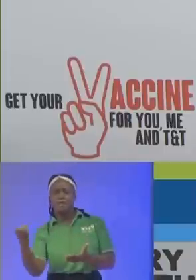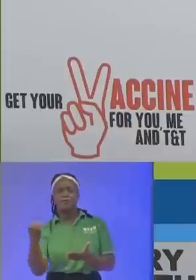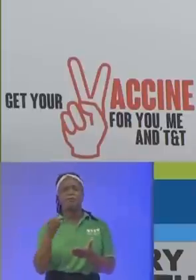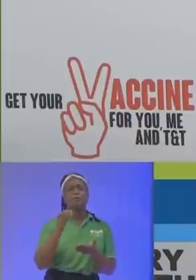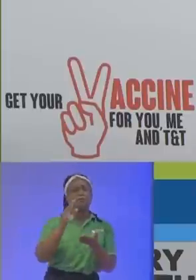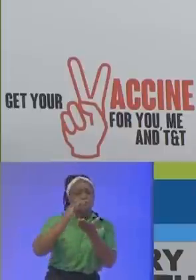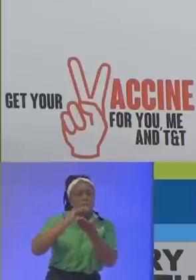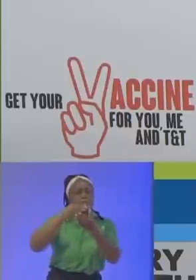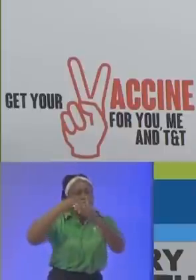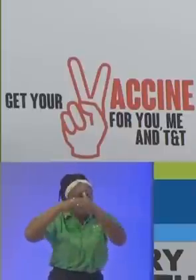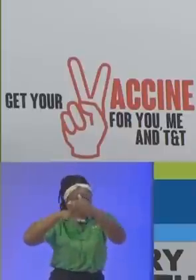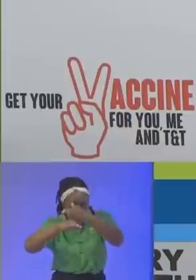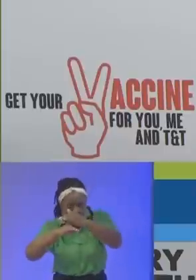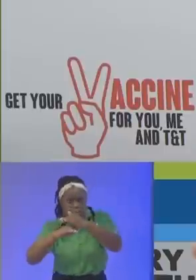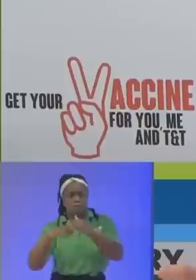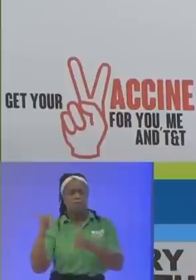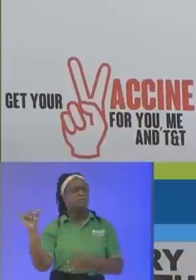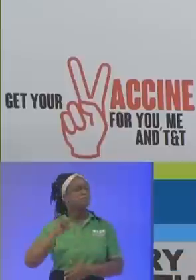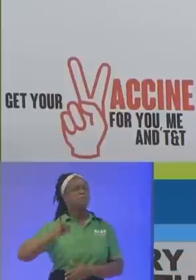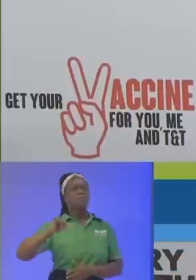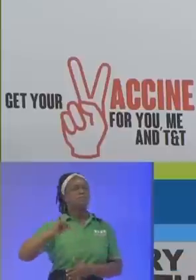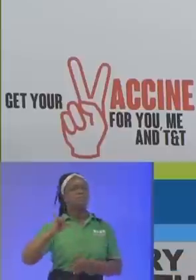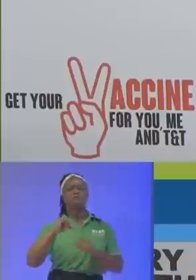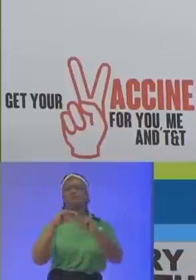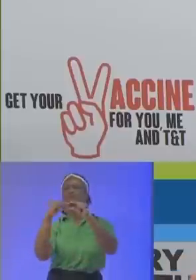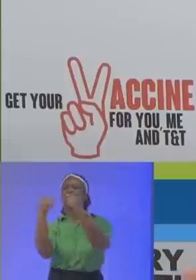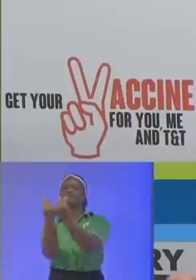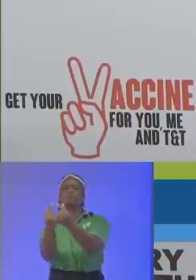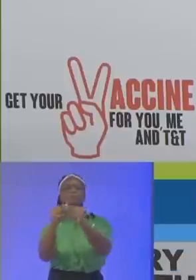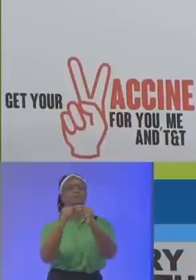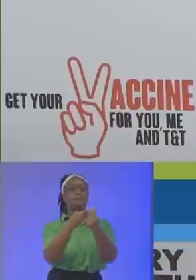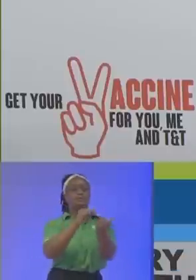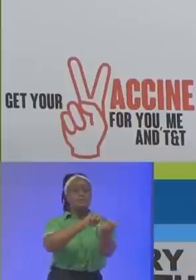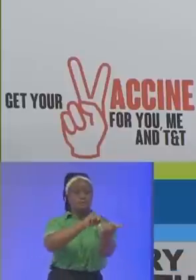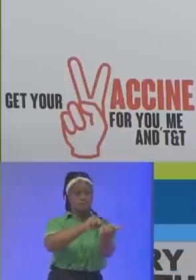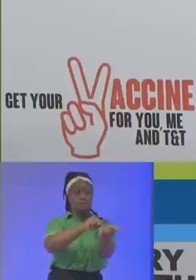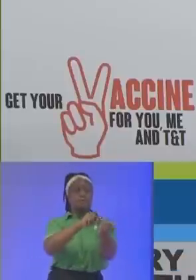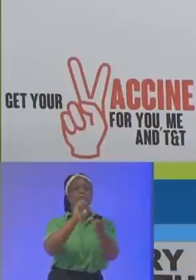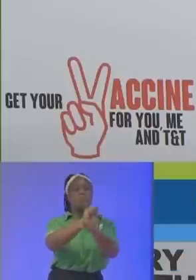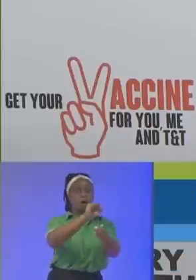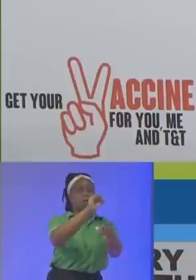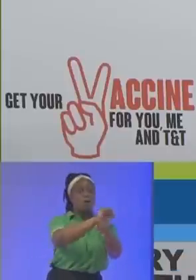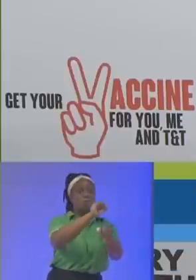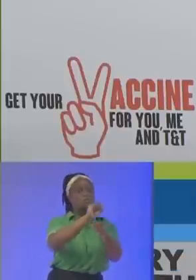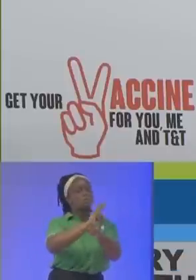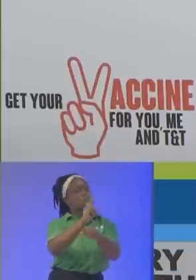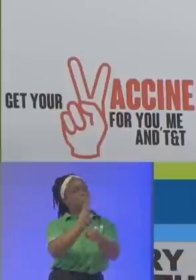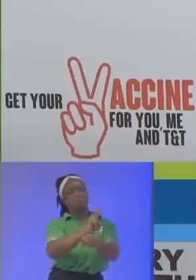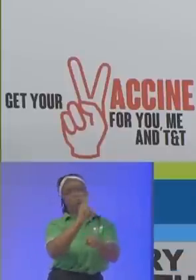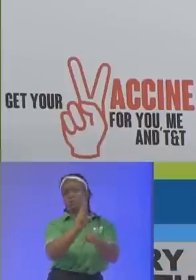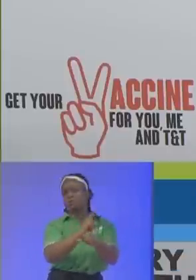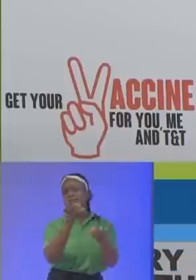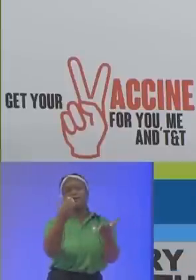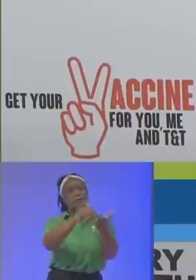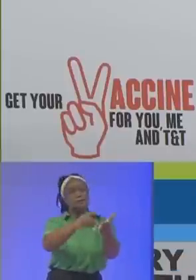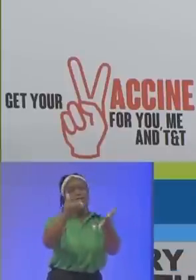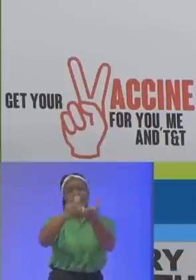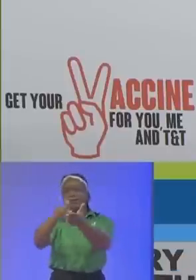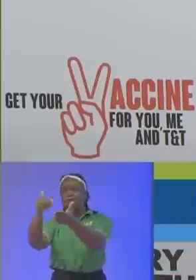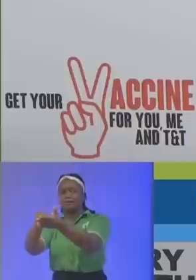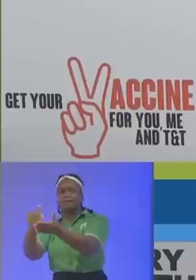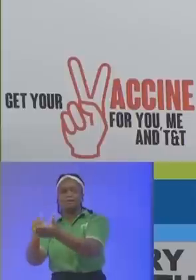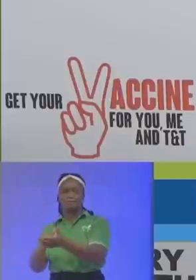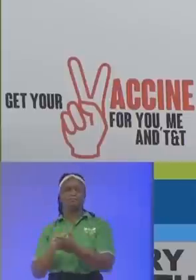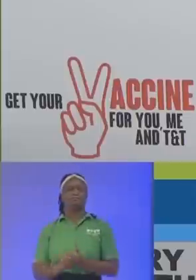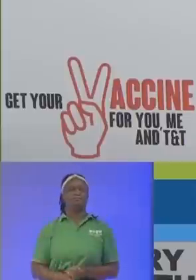work in a vaccination site that we may lean on in hospitals in the parallel healthcare system, or to do